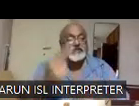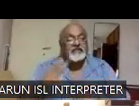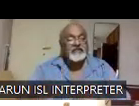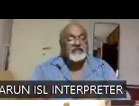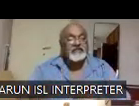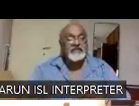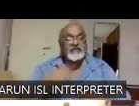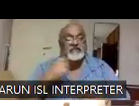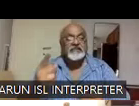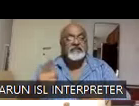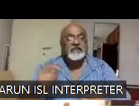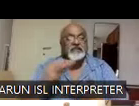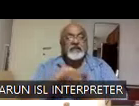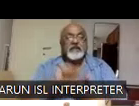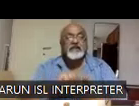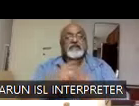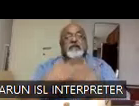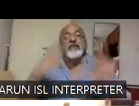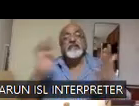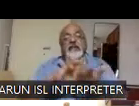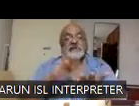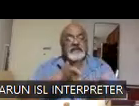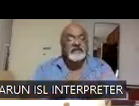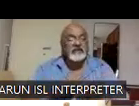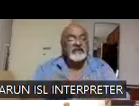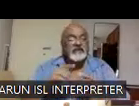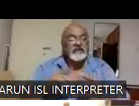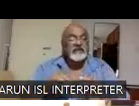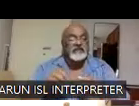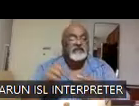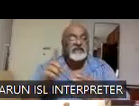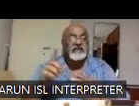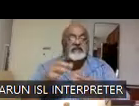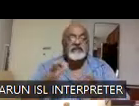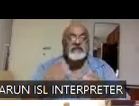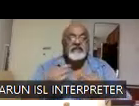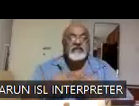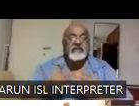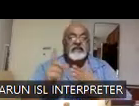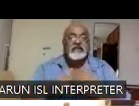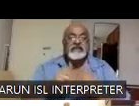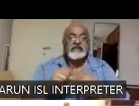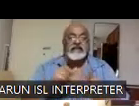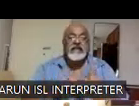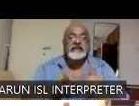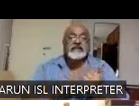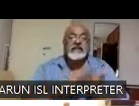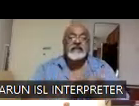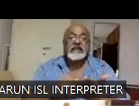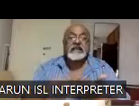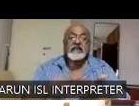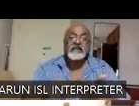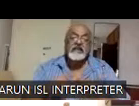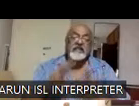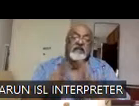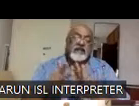he has published it in many places. This was borrowed by my friend Jayashree Ravindran, who came out with a magazine. He said, I said, why have